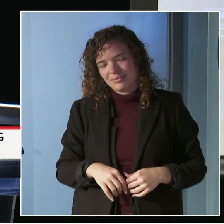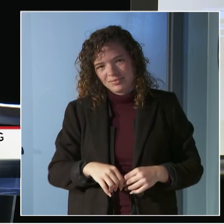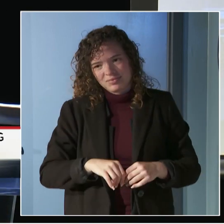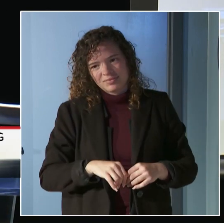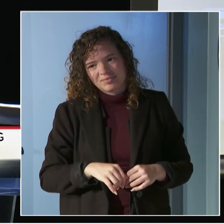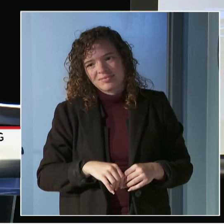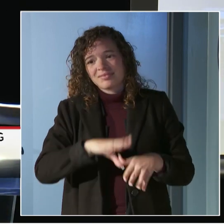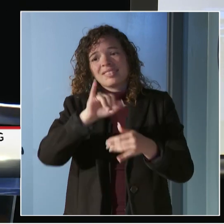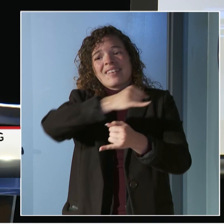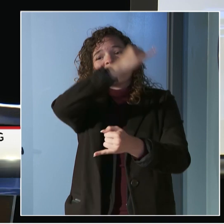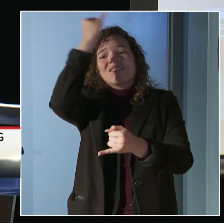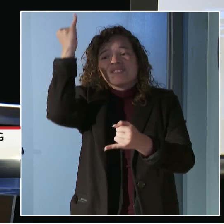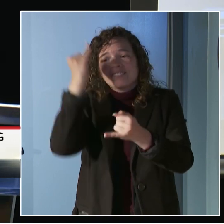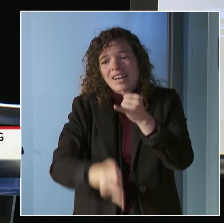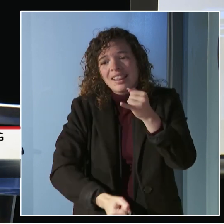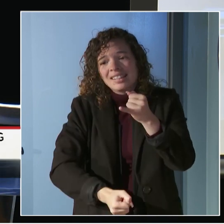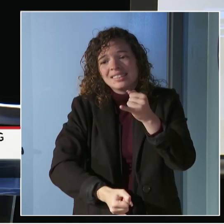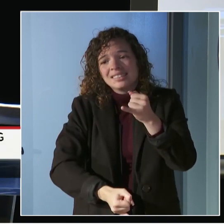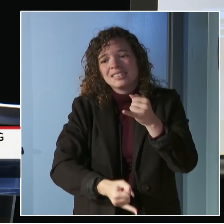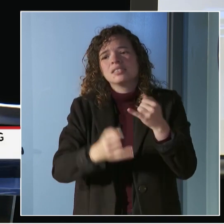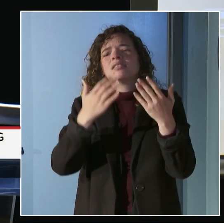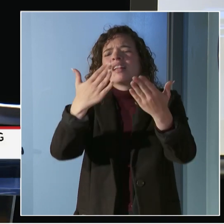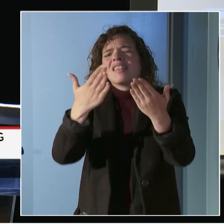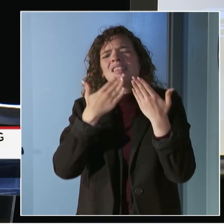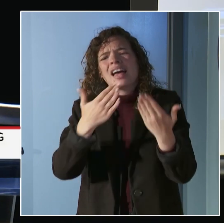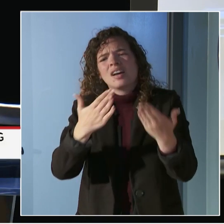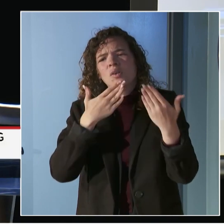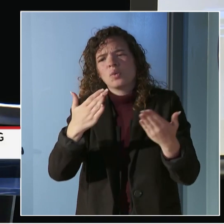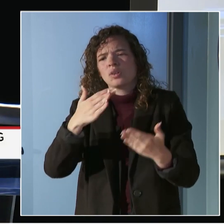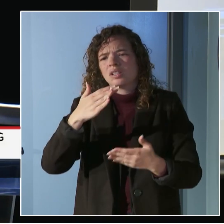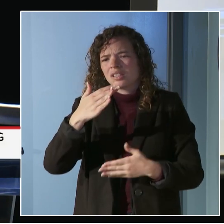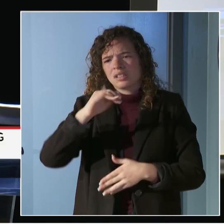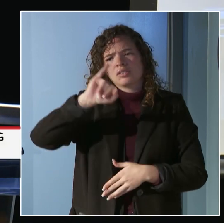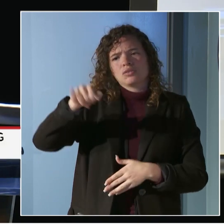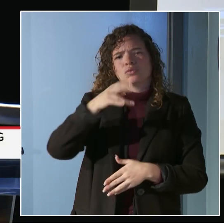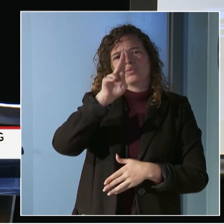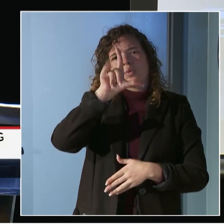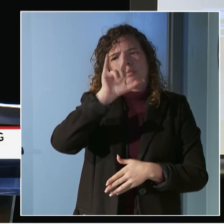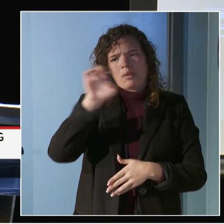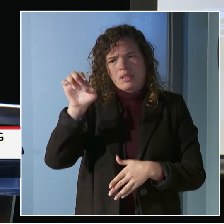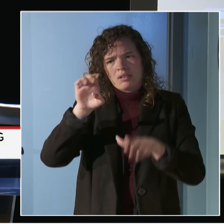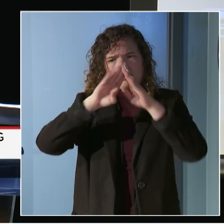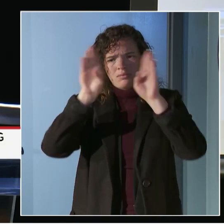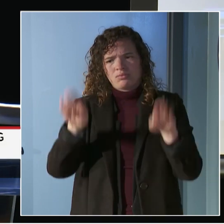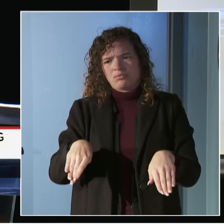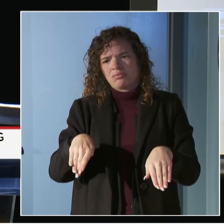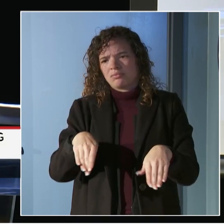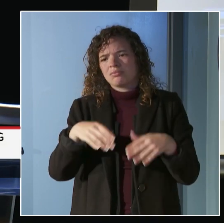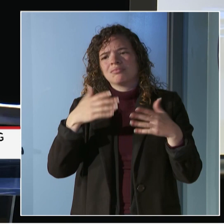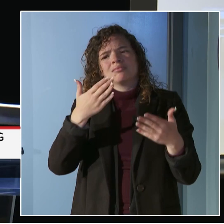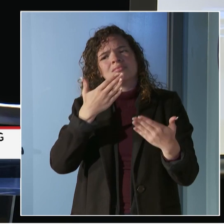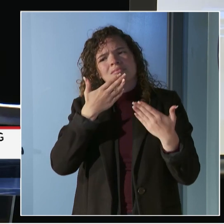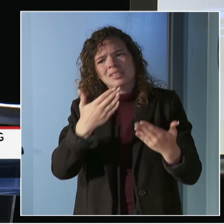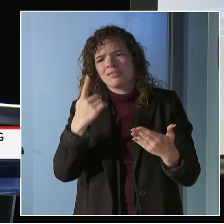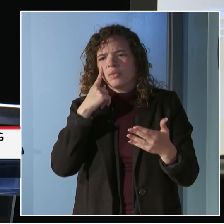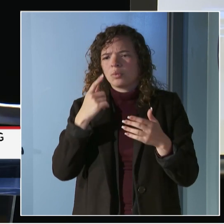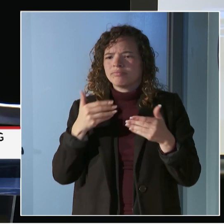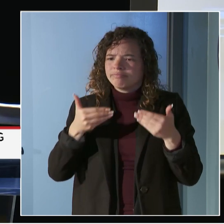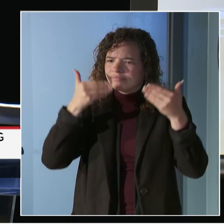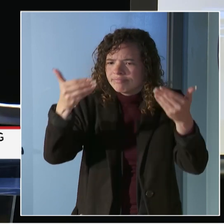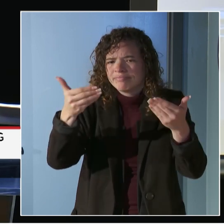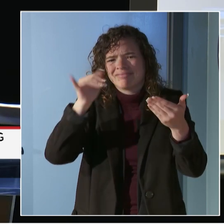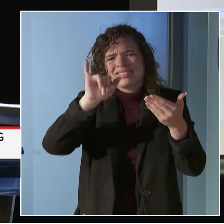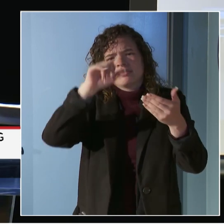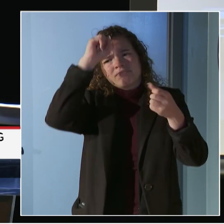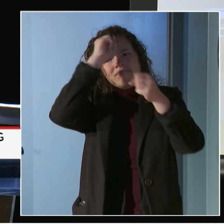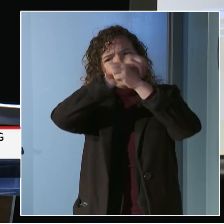Finally, I am forever grateful to Jubilee Housing for taking this leap with us, for having the vision and the